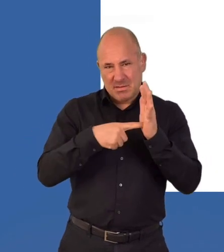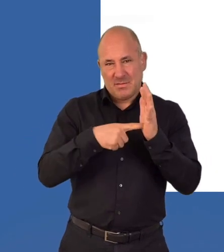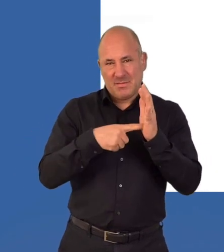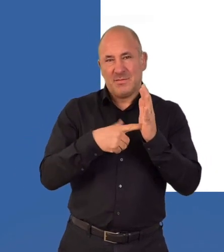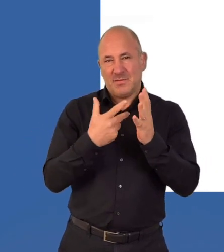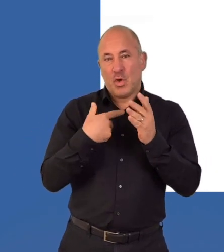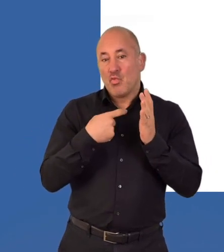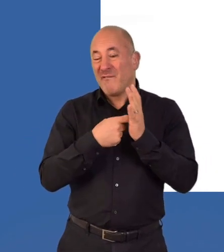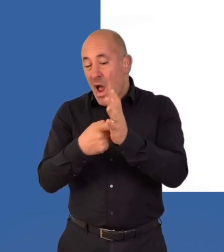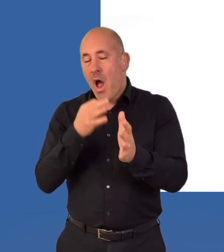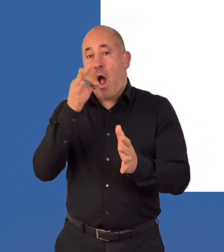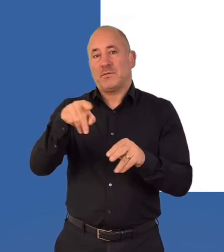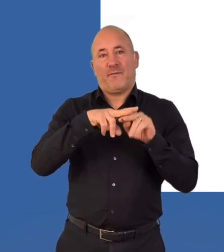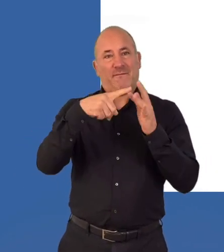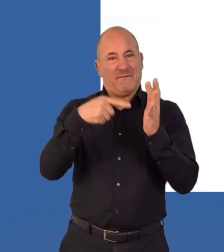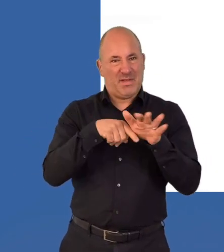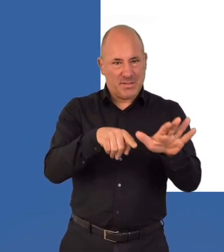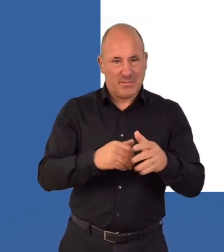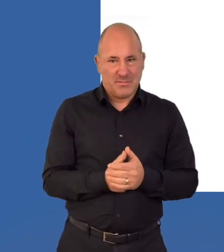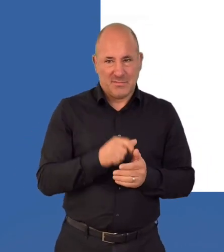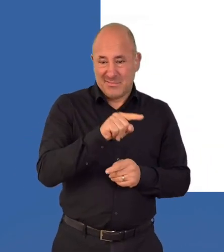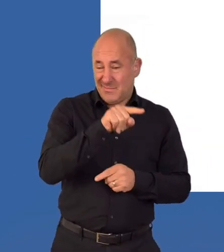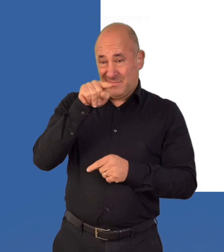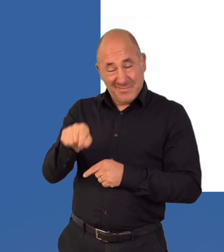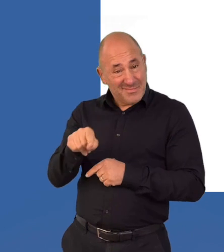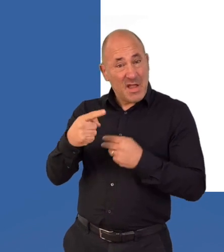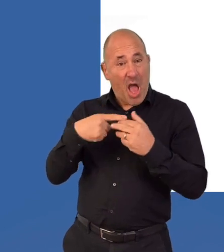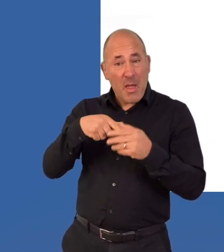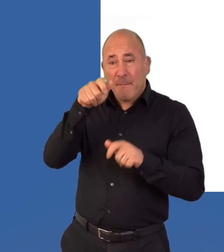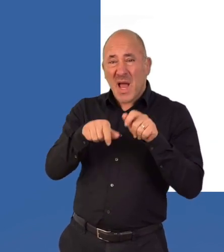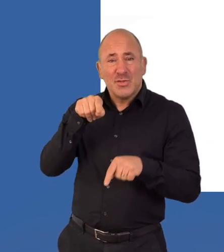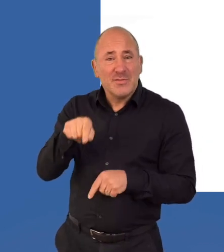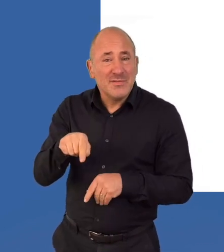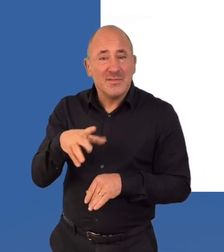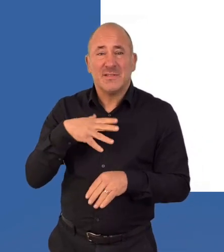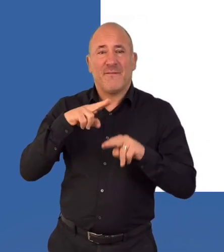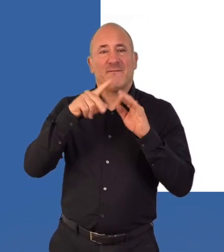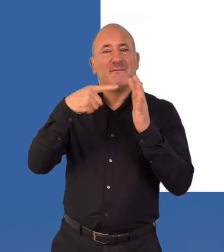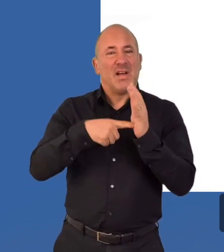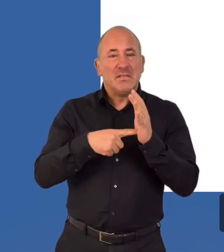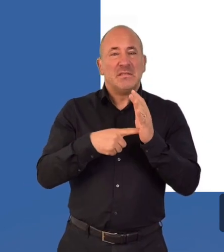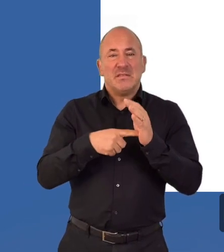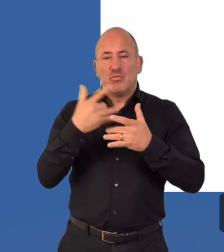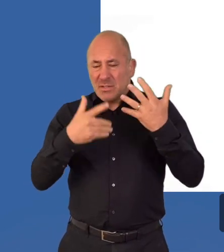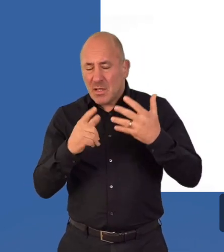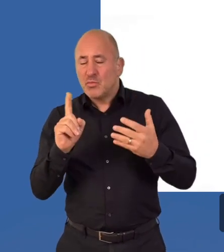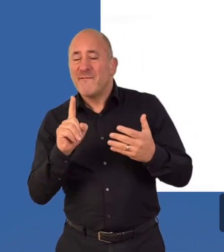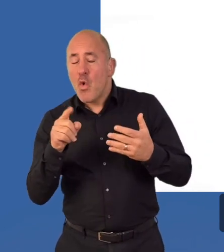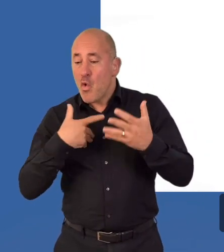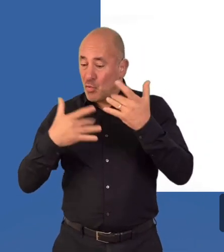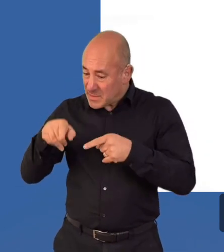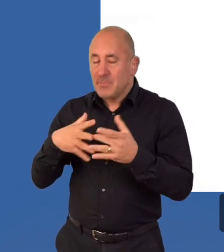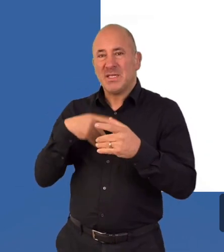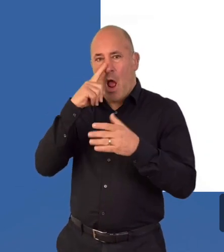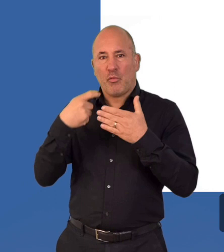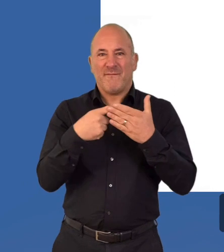FIT requested at the point of referral. For all other patients, they will need a FIT result in order to